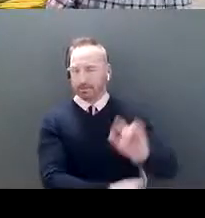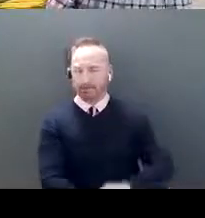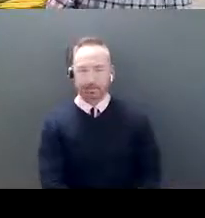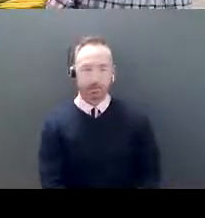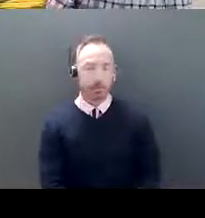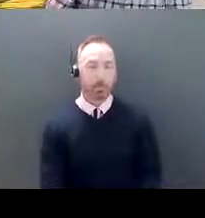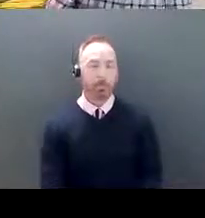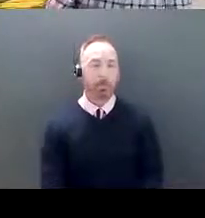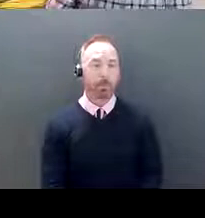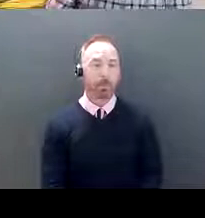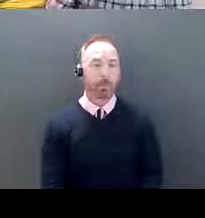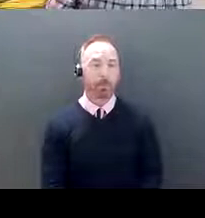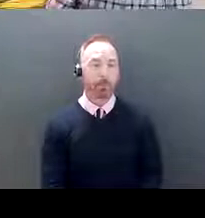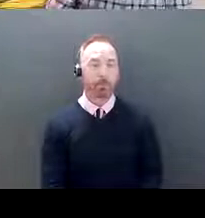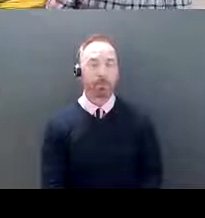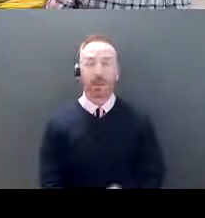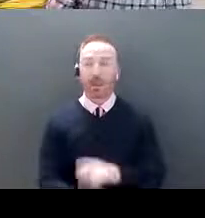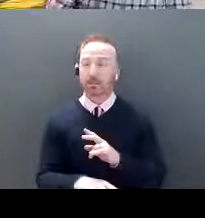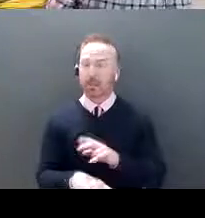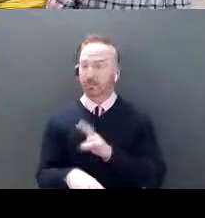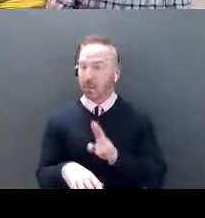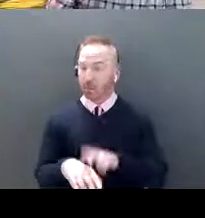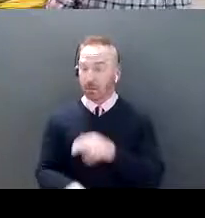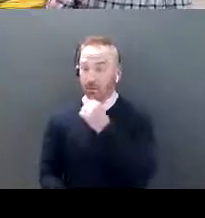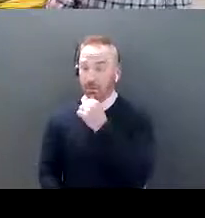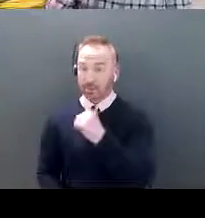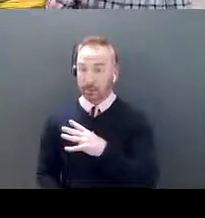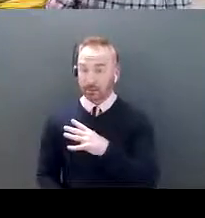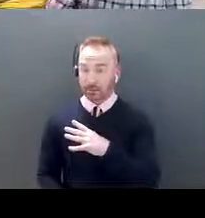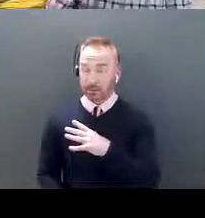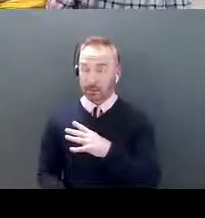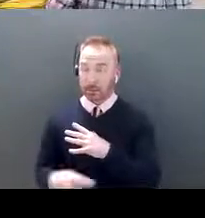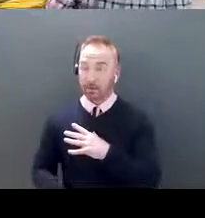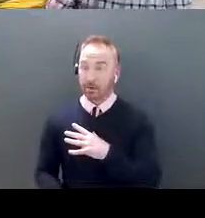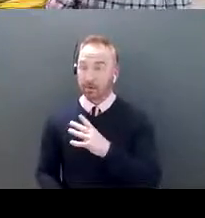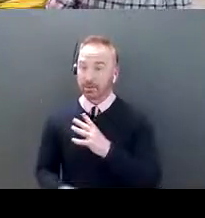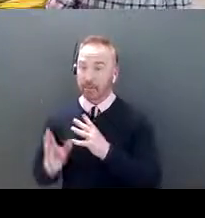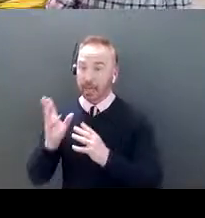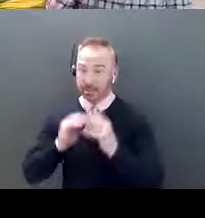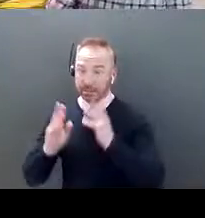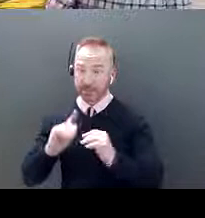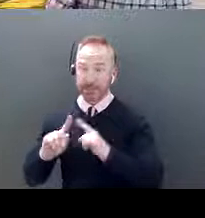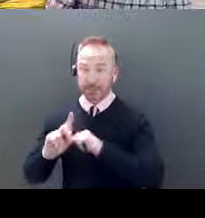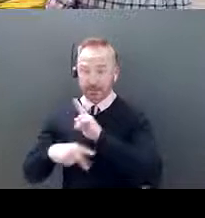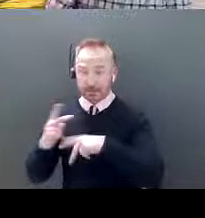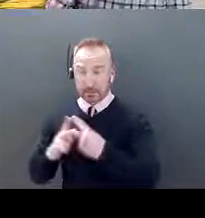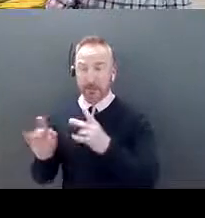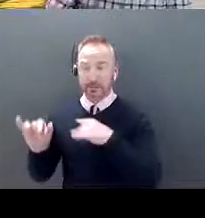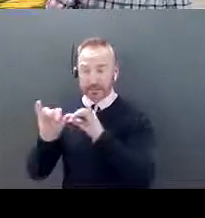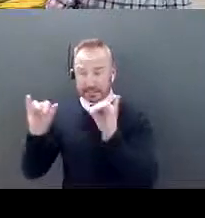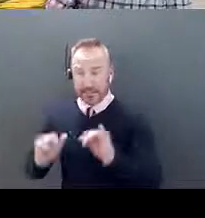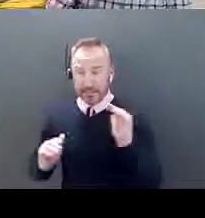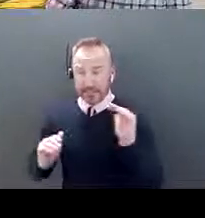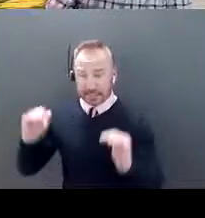And of course, because women experience different kinds of systemic inequities, this is where you think